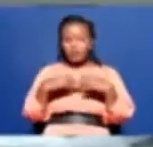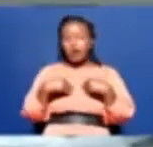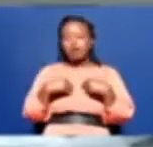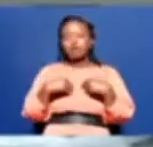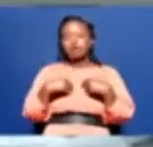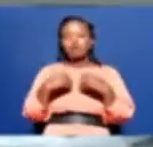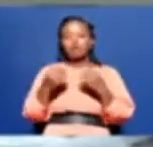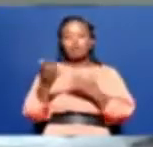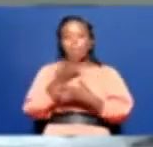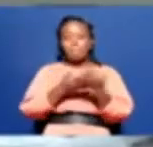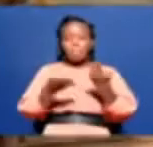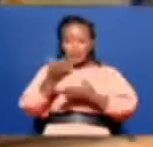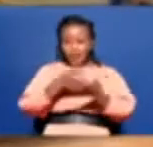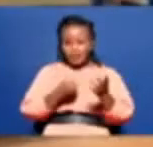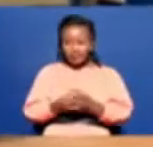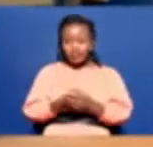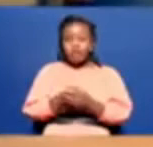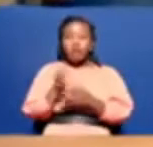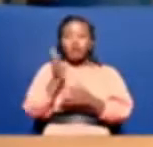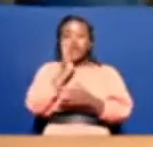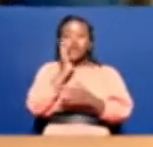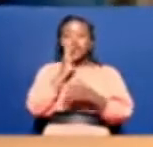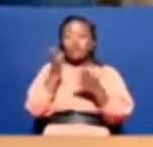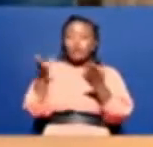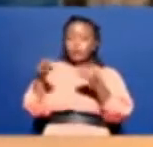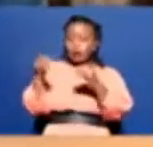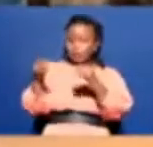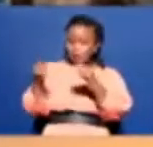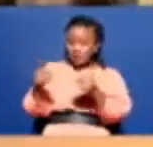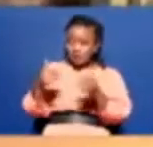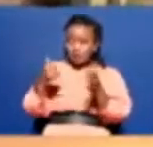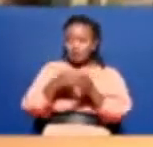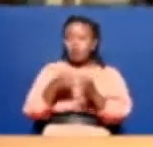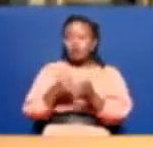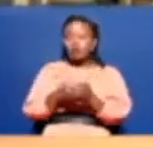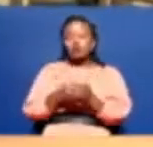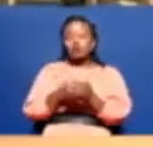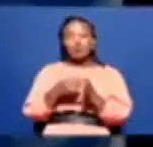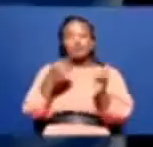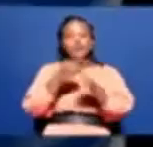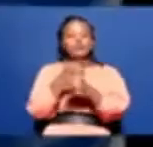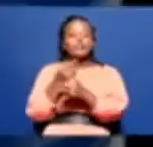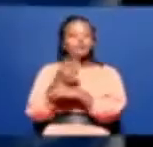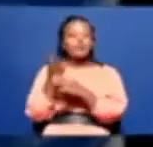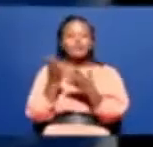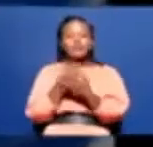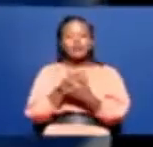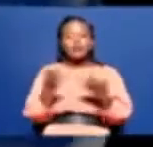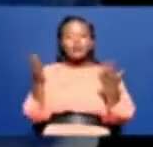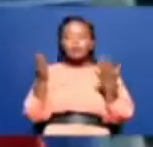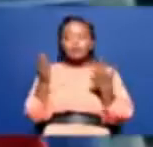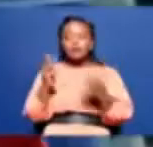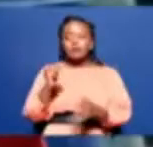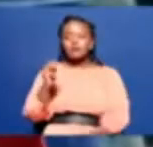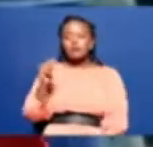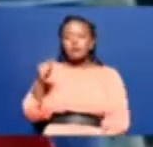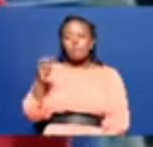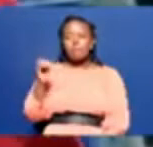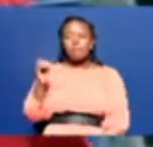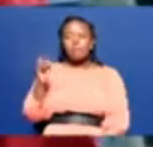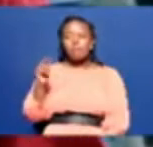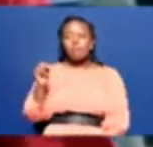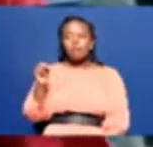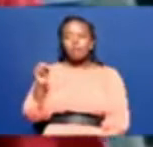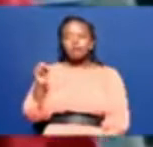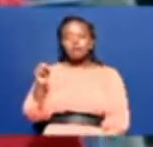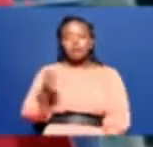For the water-based paint, the raw materials include calgon, dispex, malgon, and texanol. Here we have